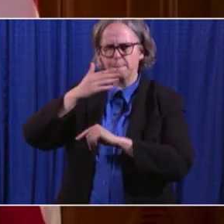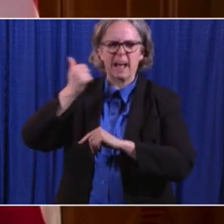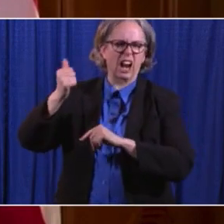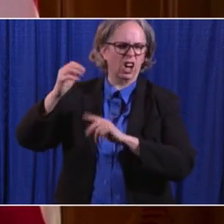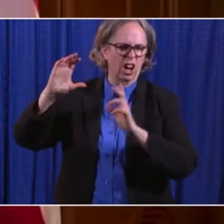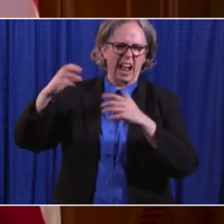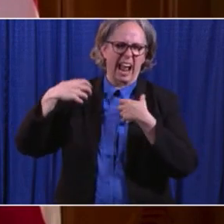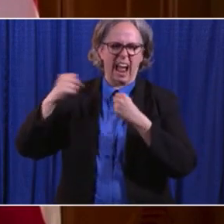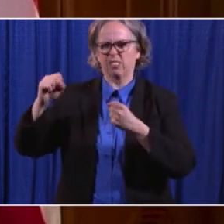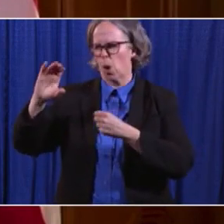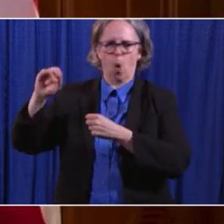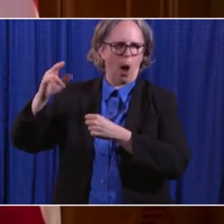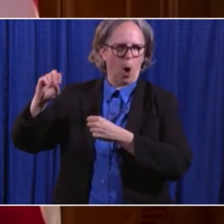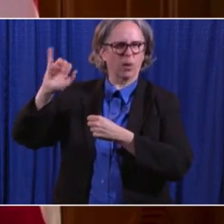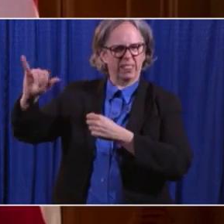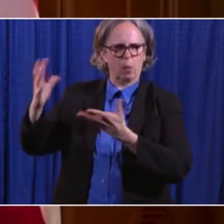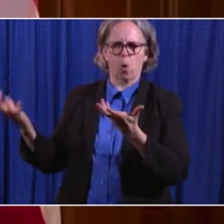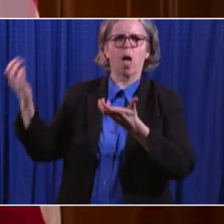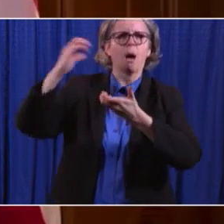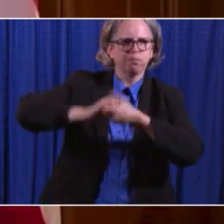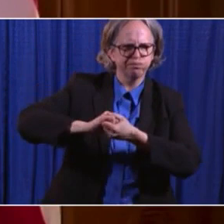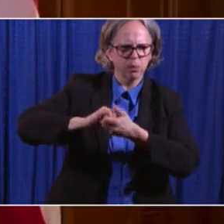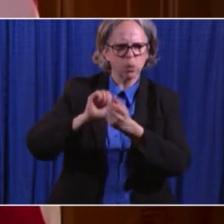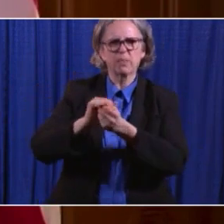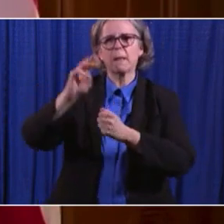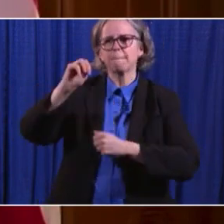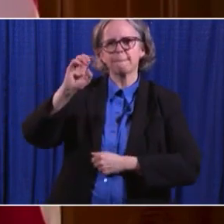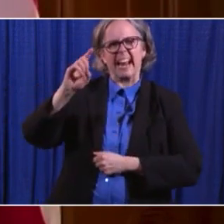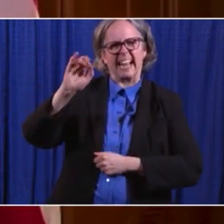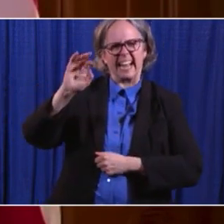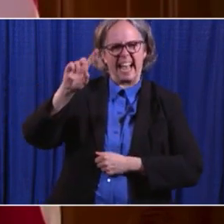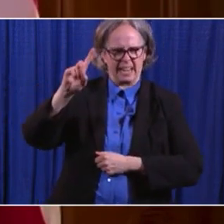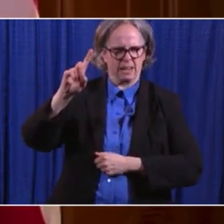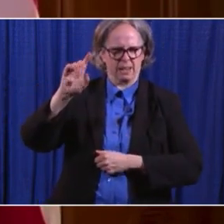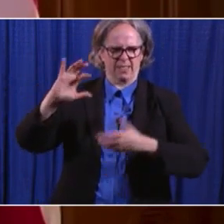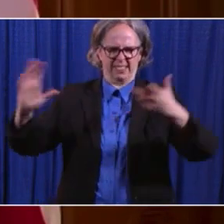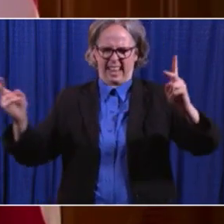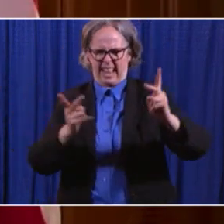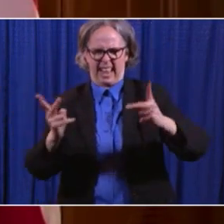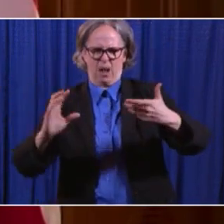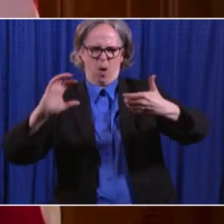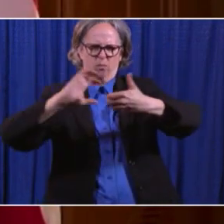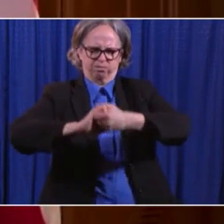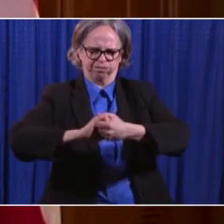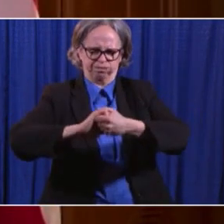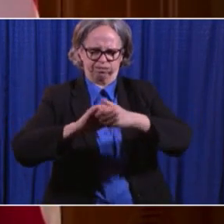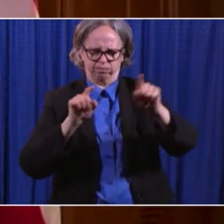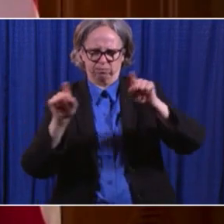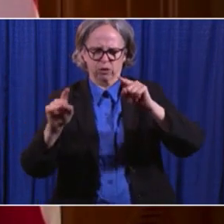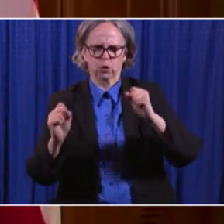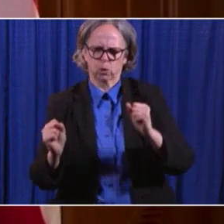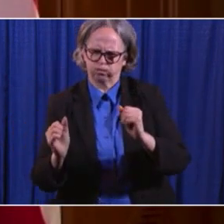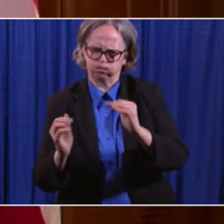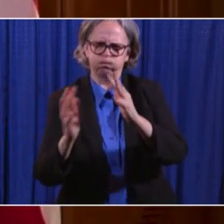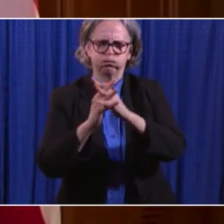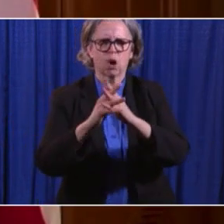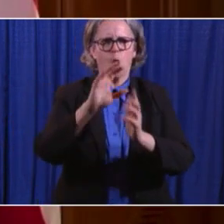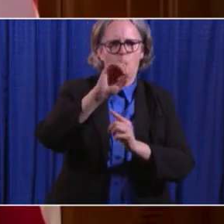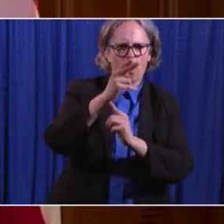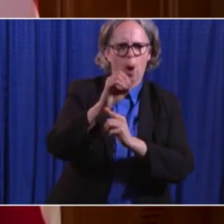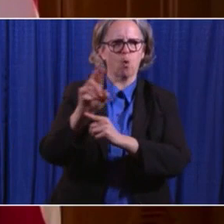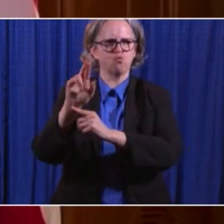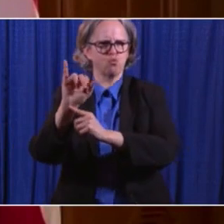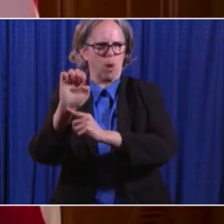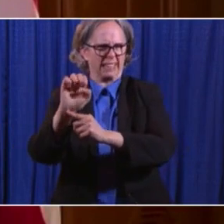Medicaid and the entire Family and Children's First Cabinet Council to bring Ohio Rise to life, building up capacity for